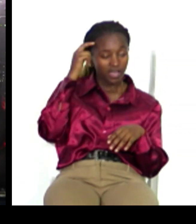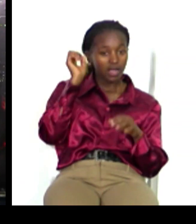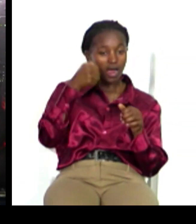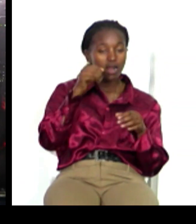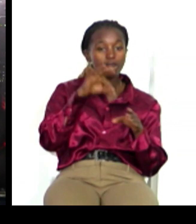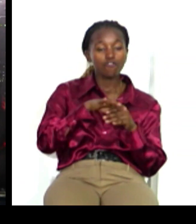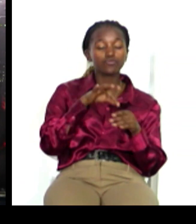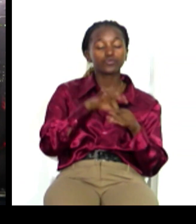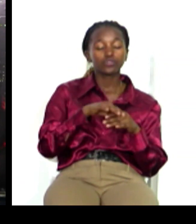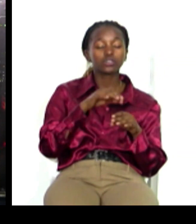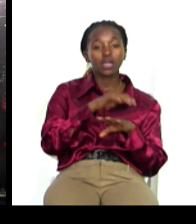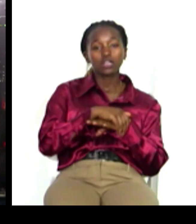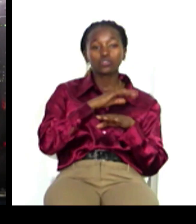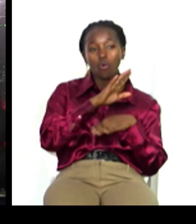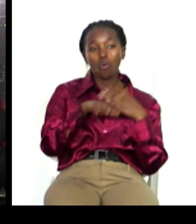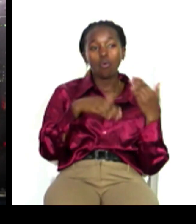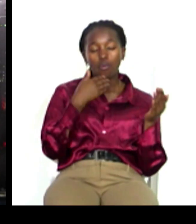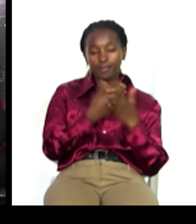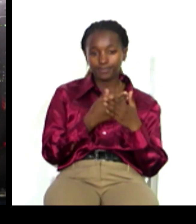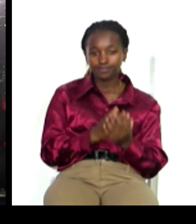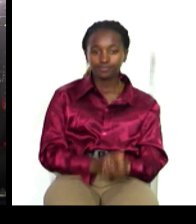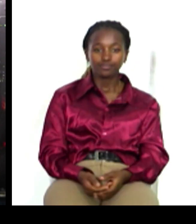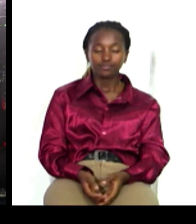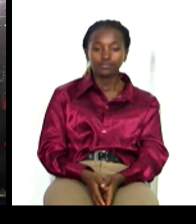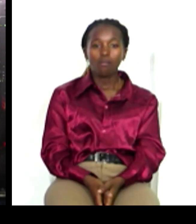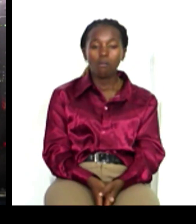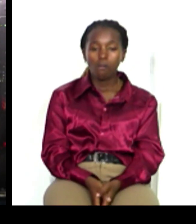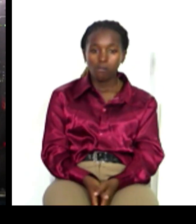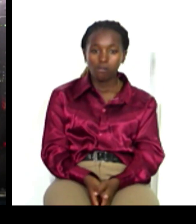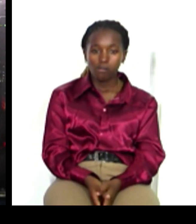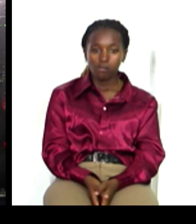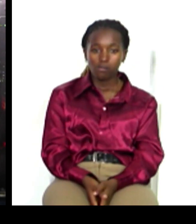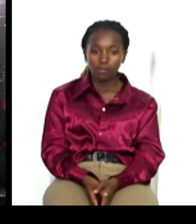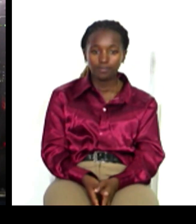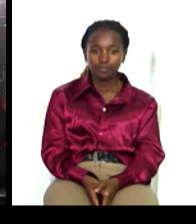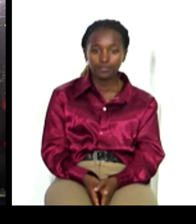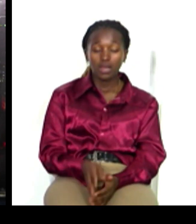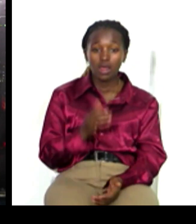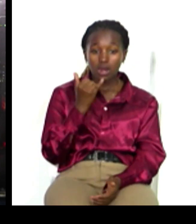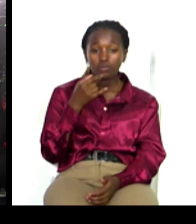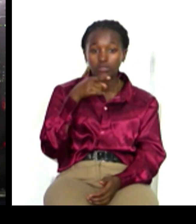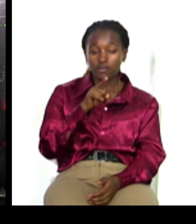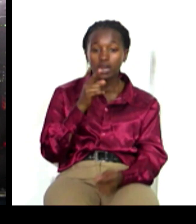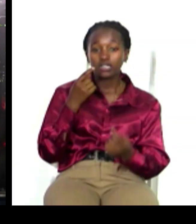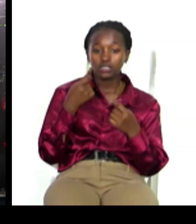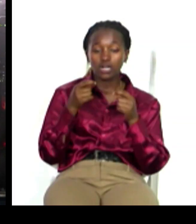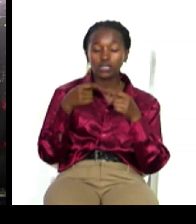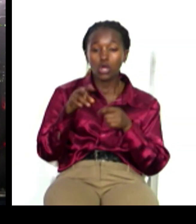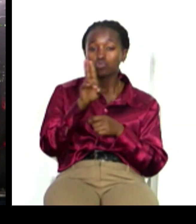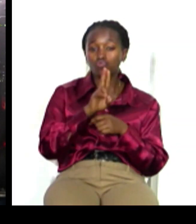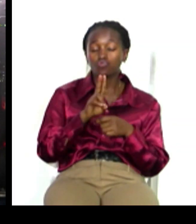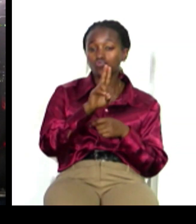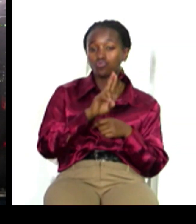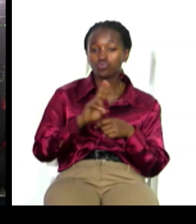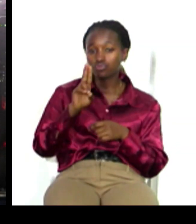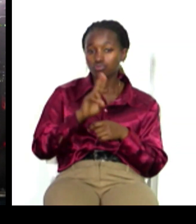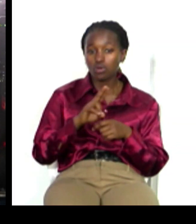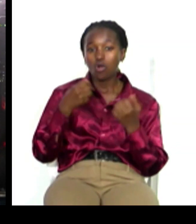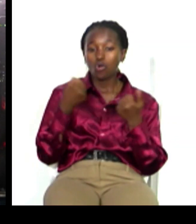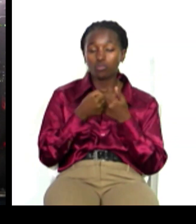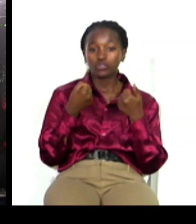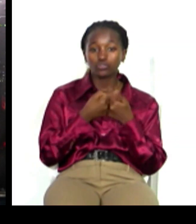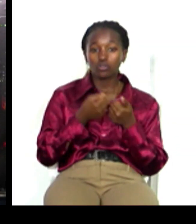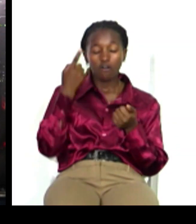president is using, the game plan. He's trying to use the game plan of 207. The time that you know very well that Raila